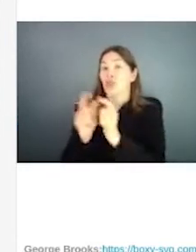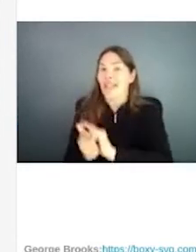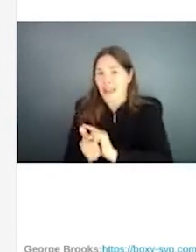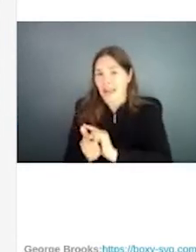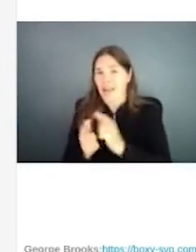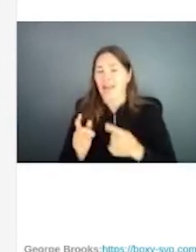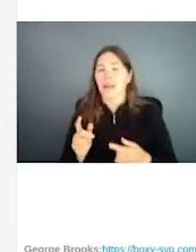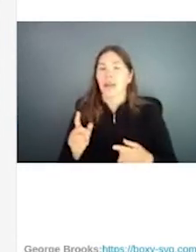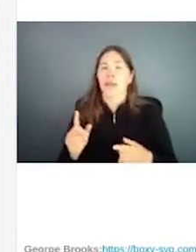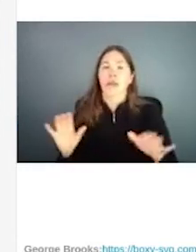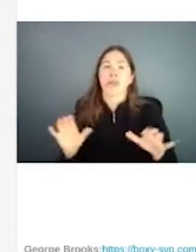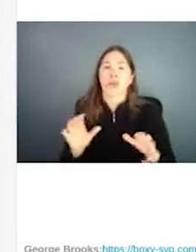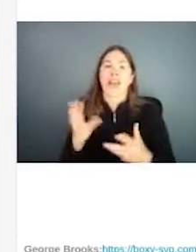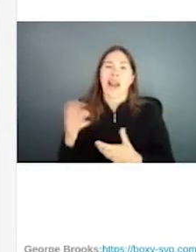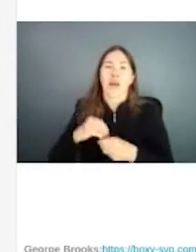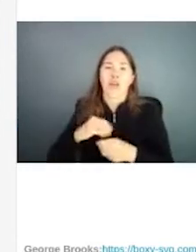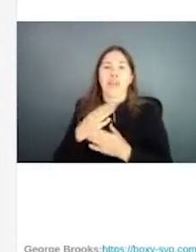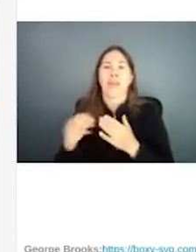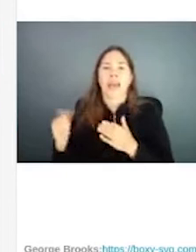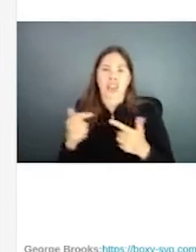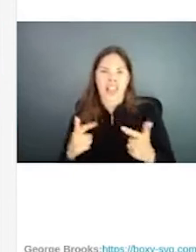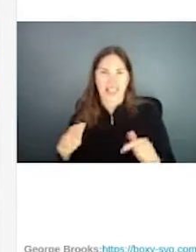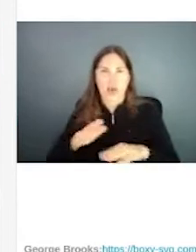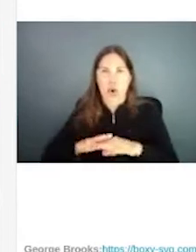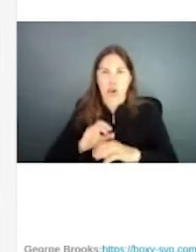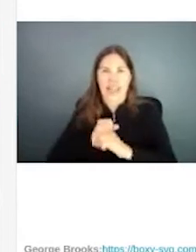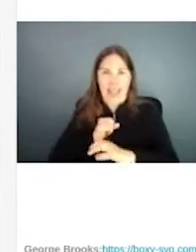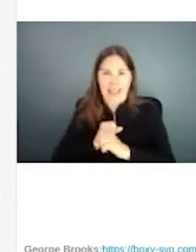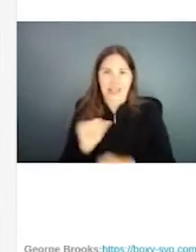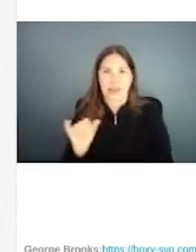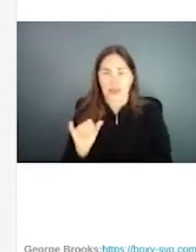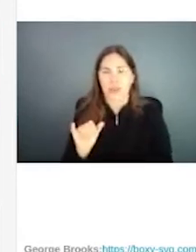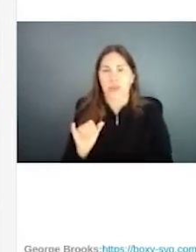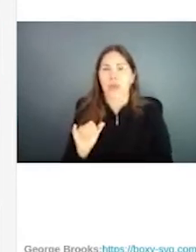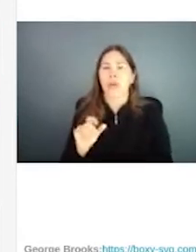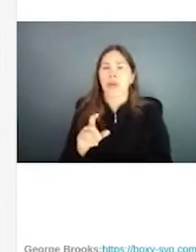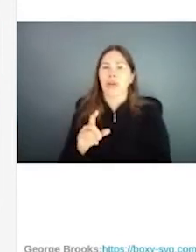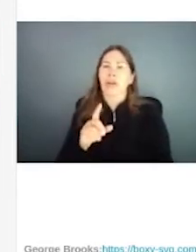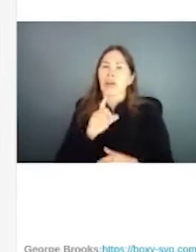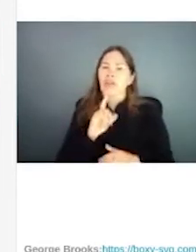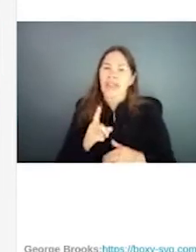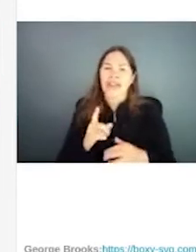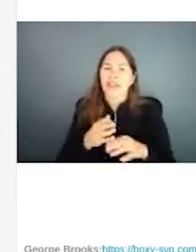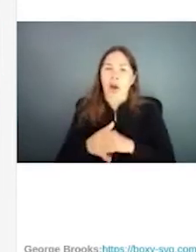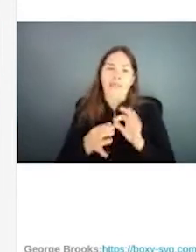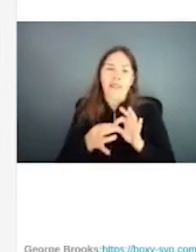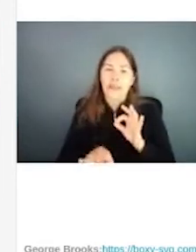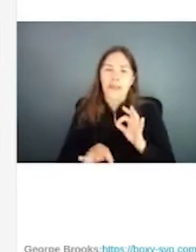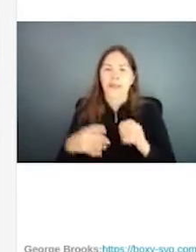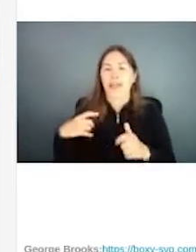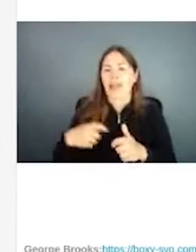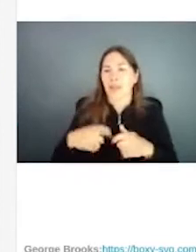and include some other languages on the ads. It's a real oversimplification to call it the Hispanic